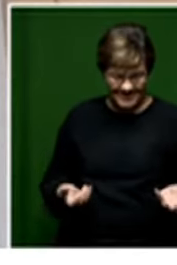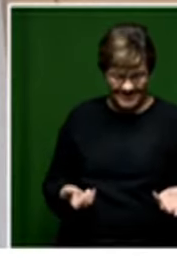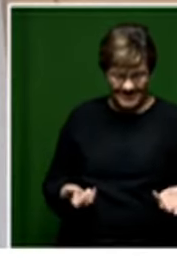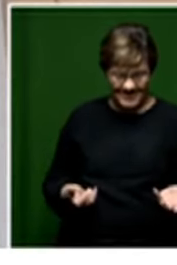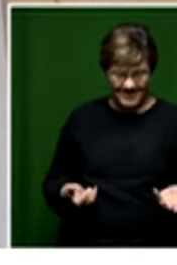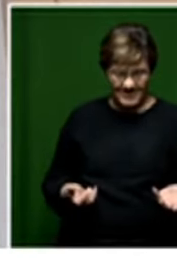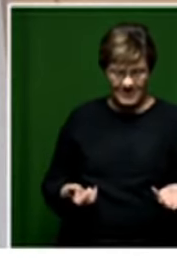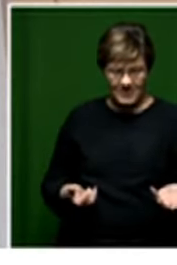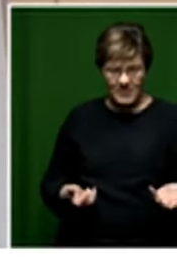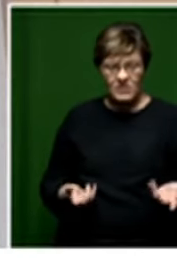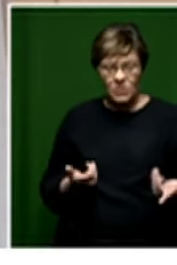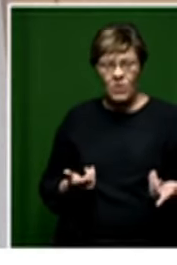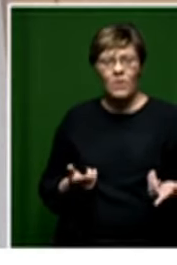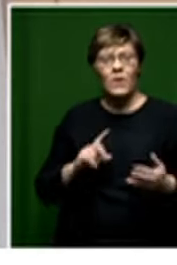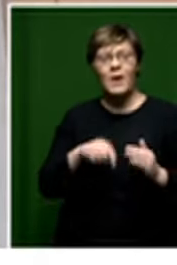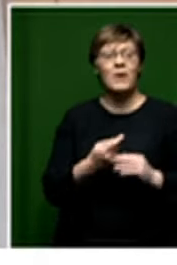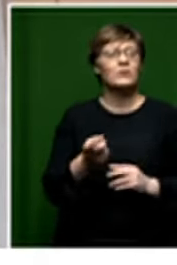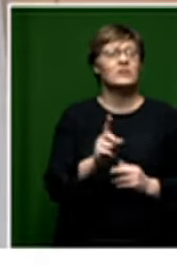acceptance. So it really is about getting